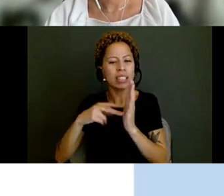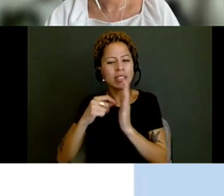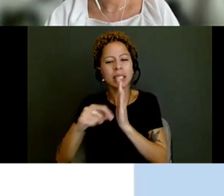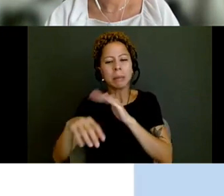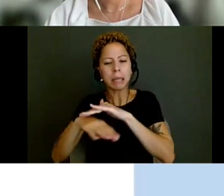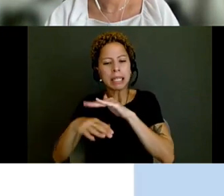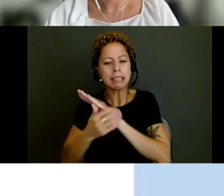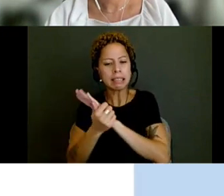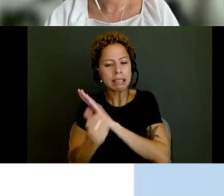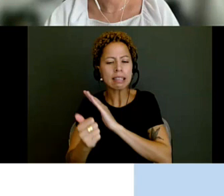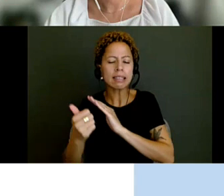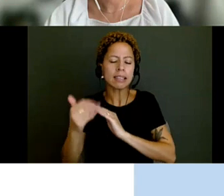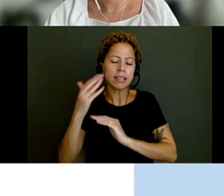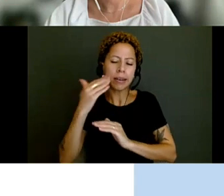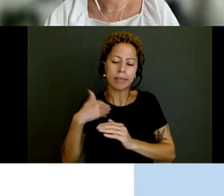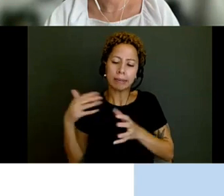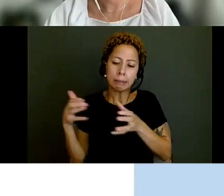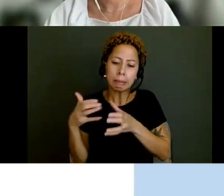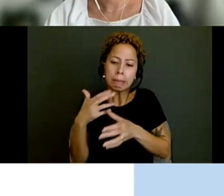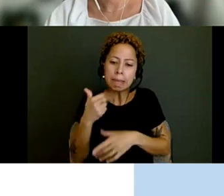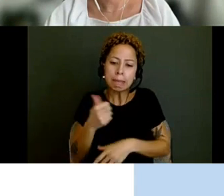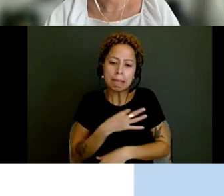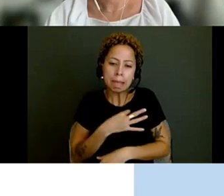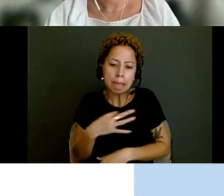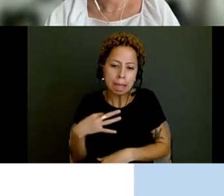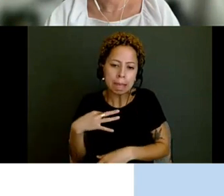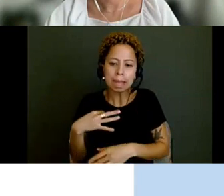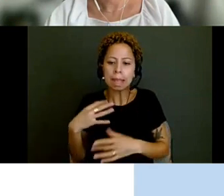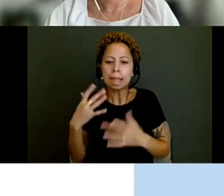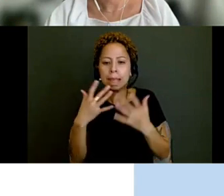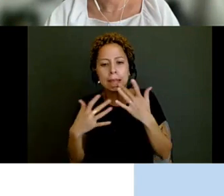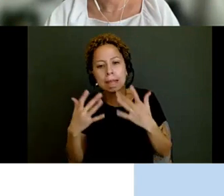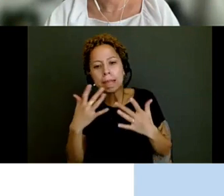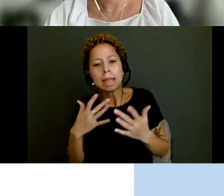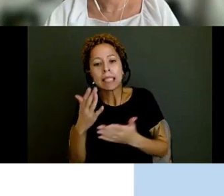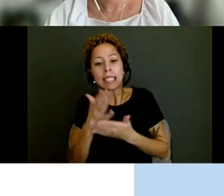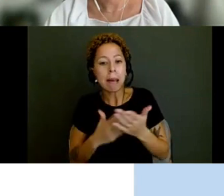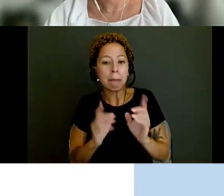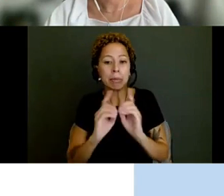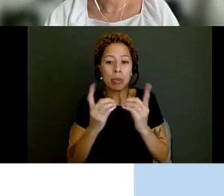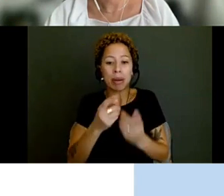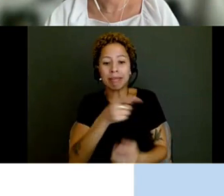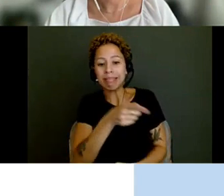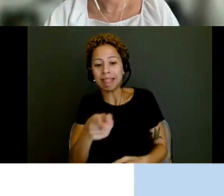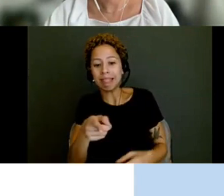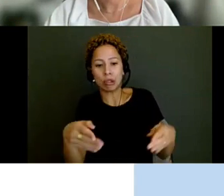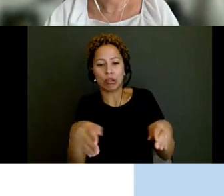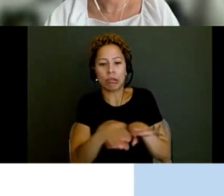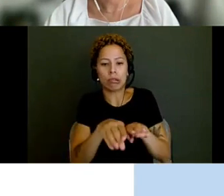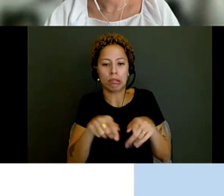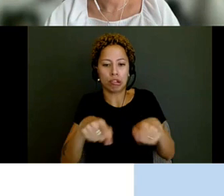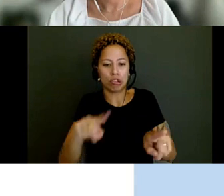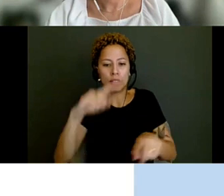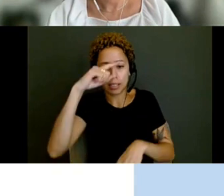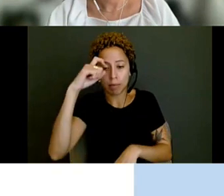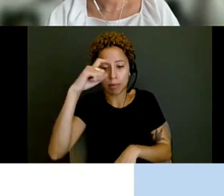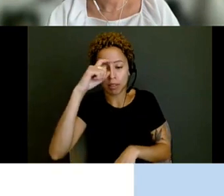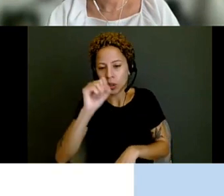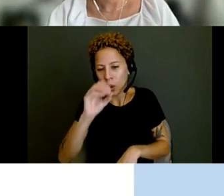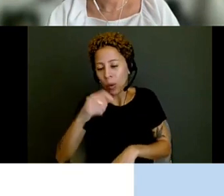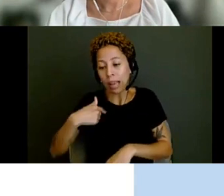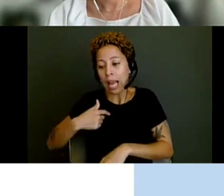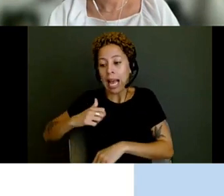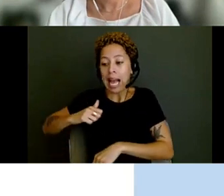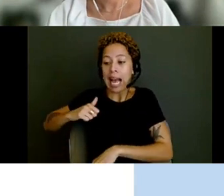a smaller staff, and some parts of it sort of shut down. So it is taking us some time to get it all